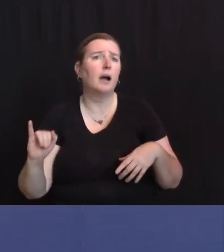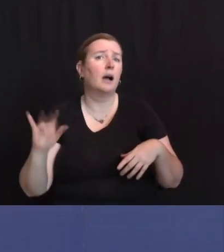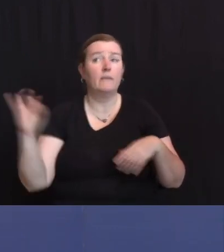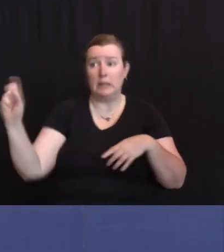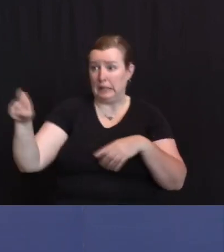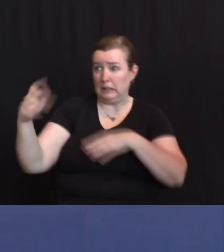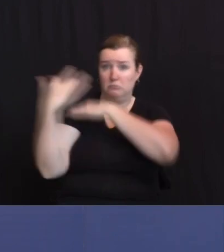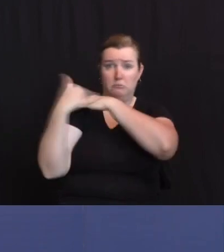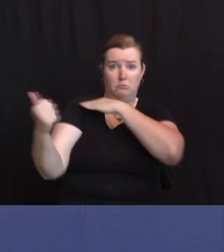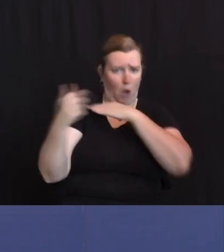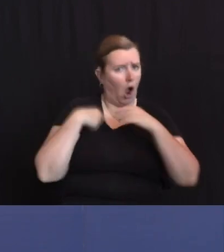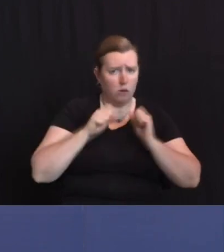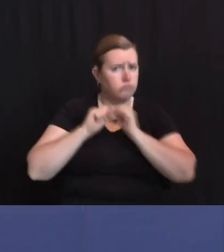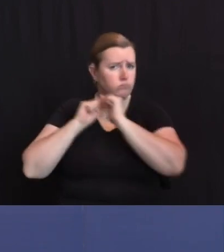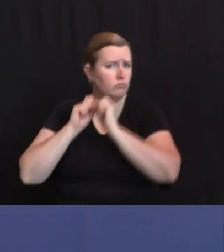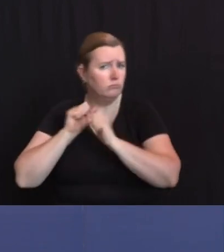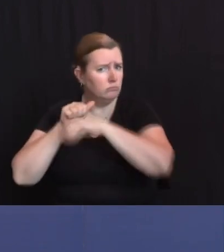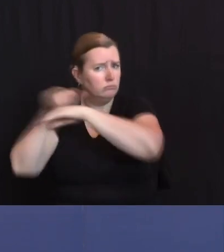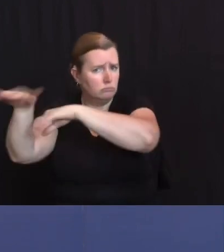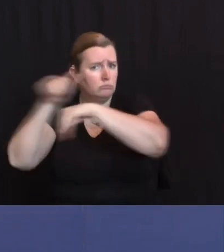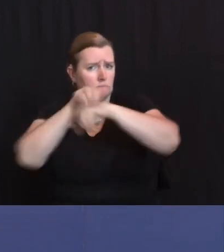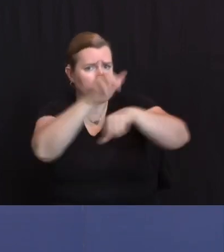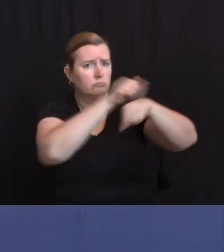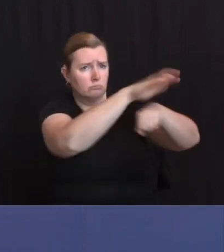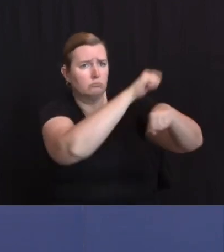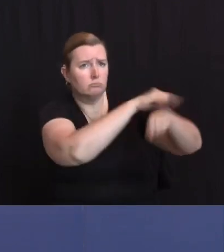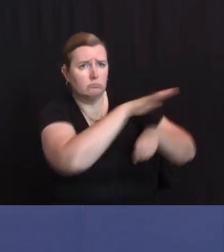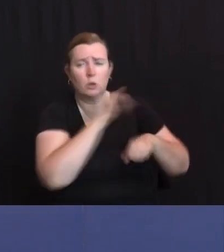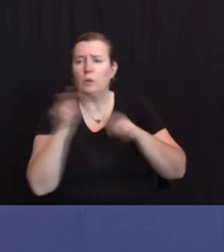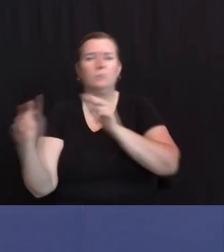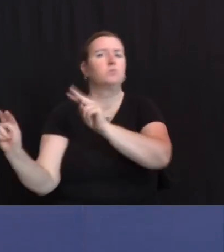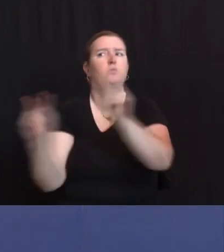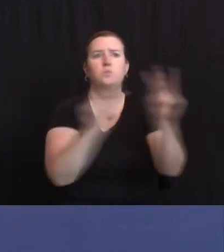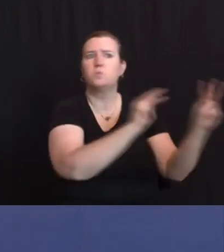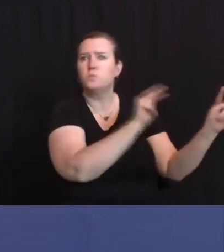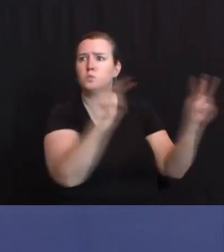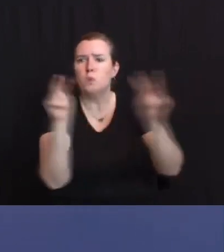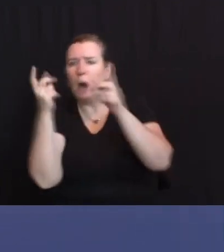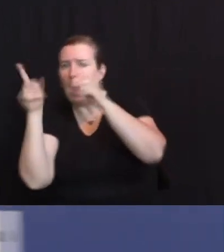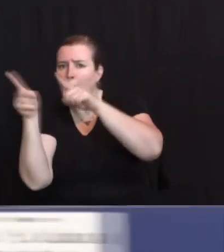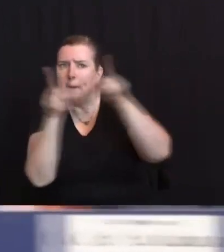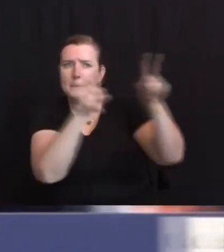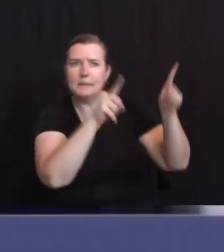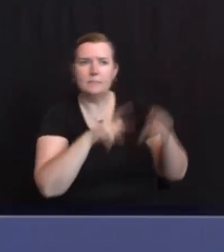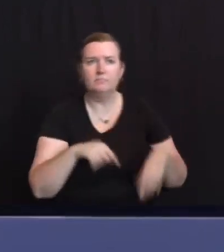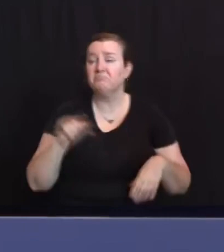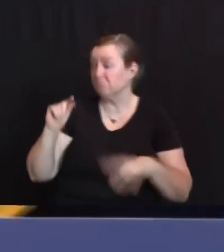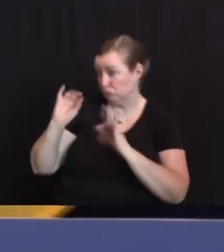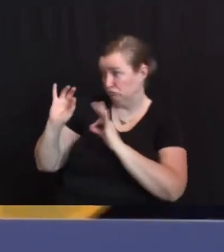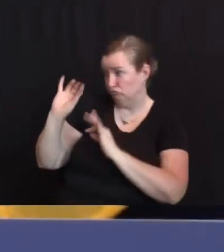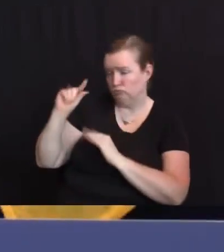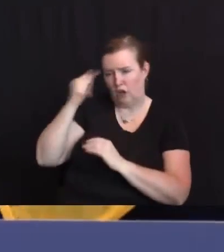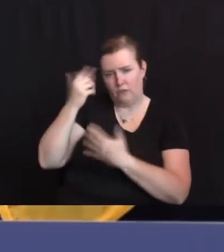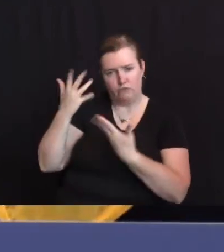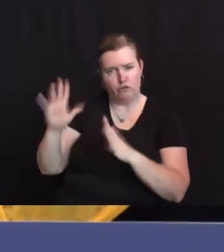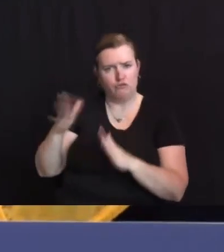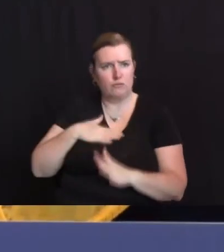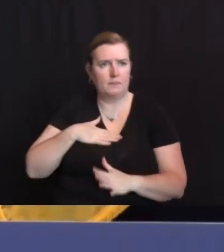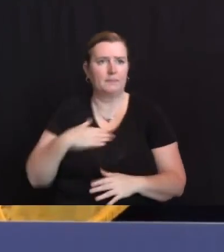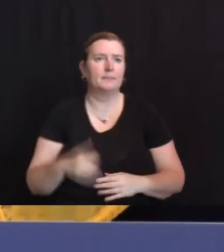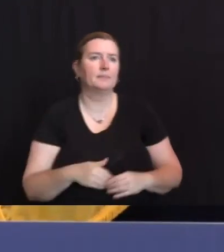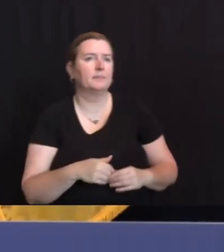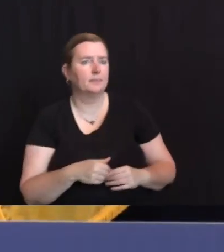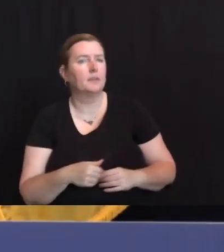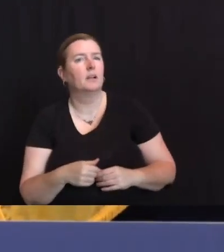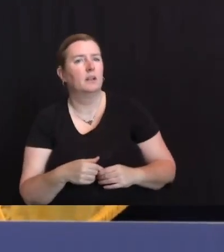go, regardless of the request. So we continue to monitor those, Governor. Thank you. Amen. And to repeat something that we said on Monday